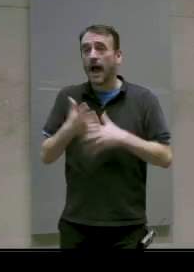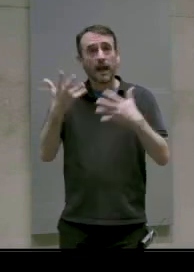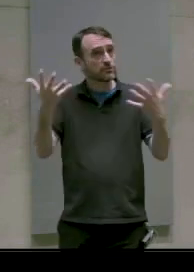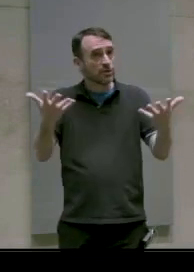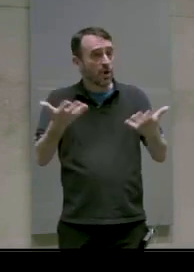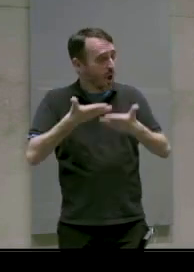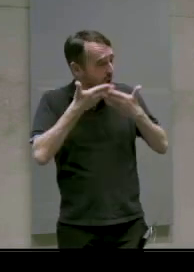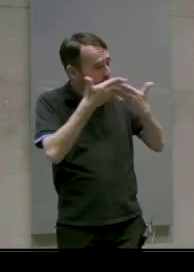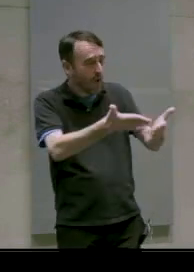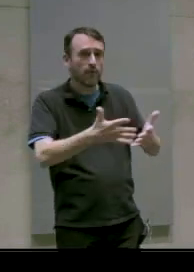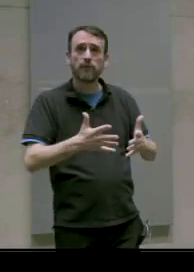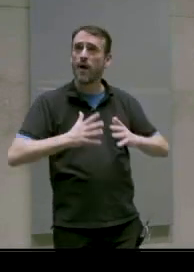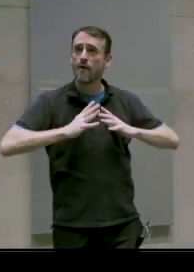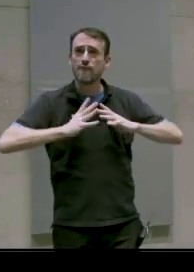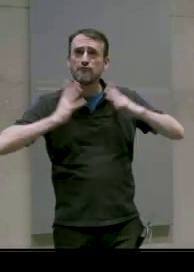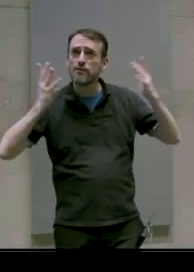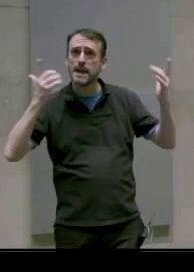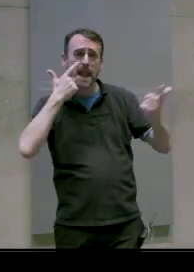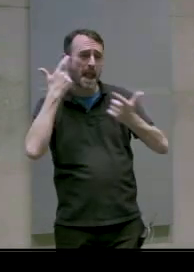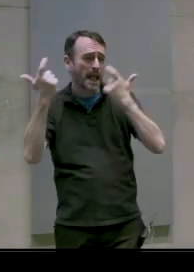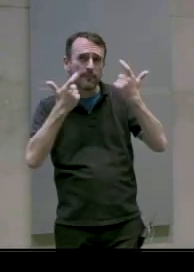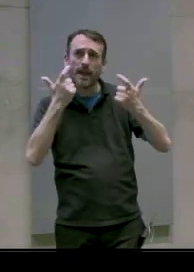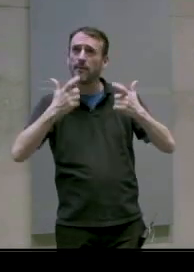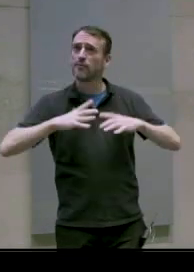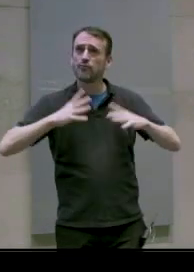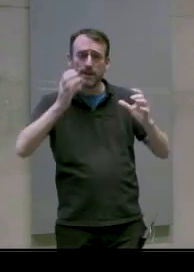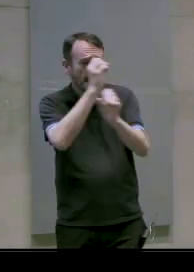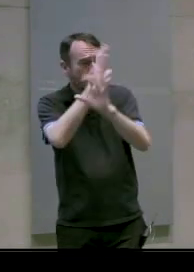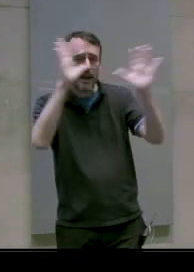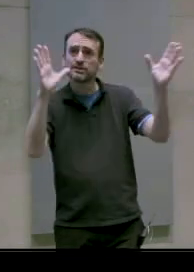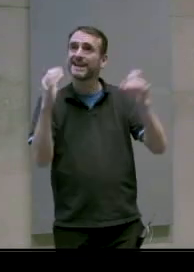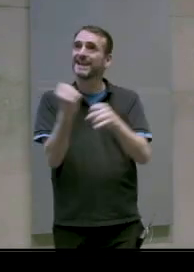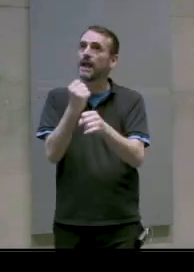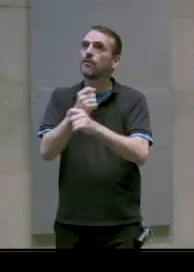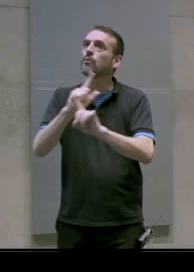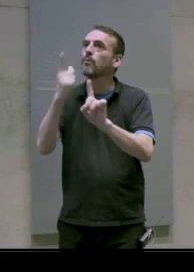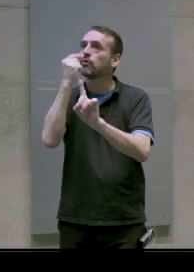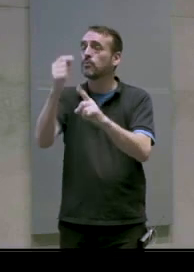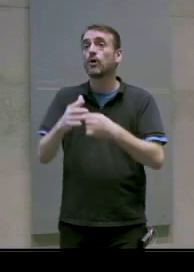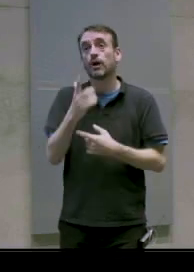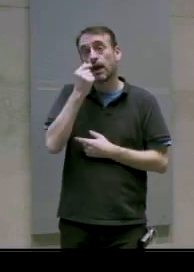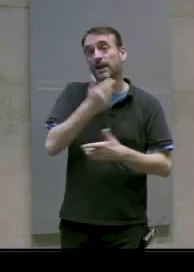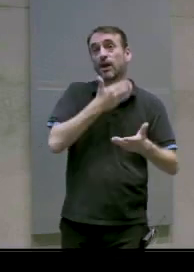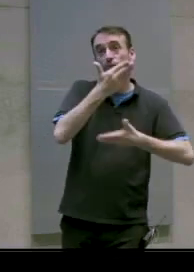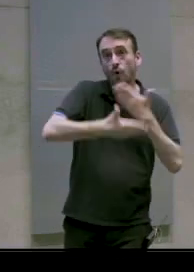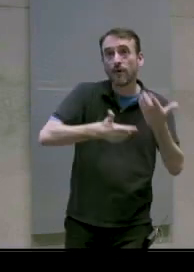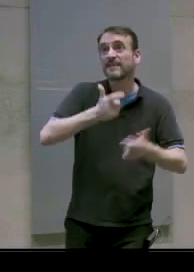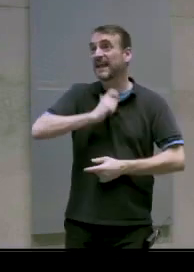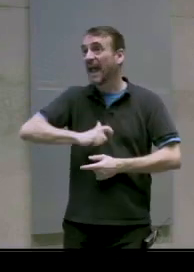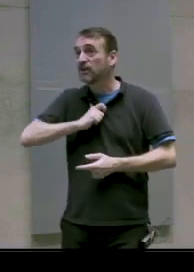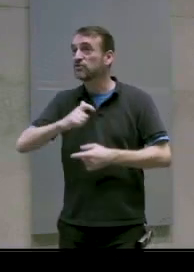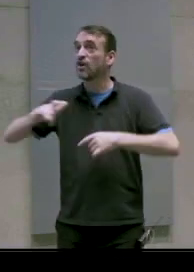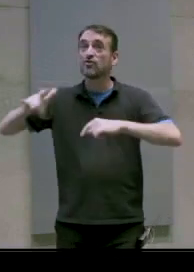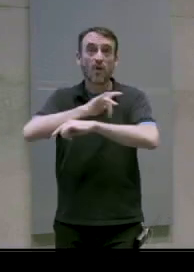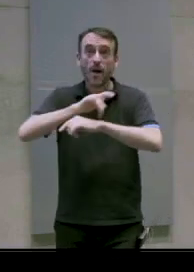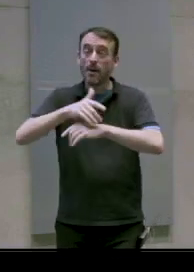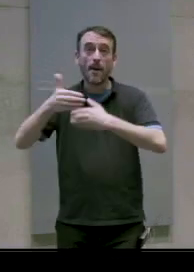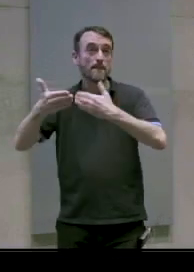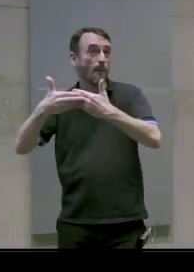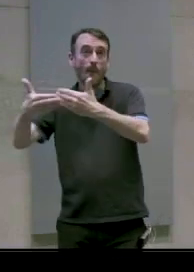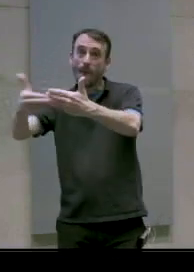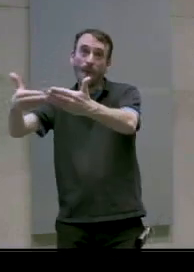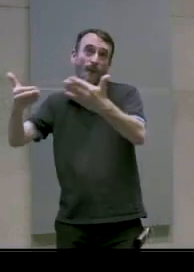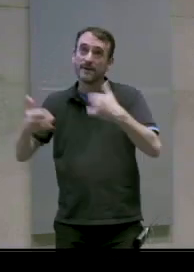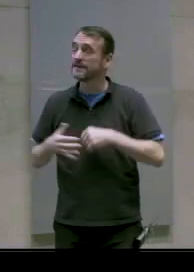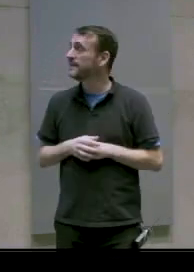experiment and reimagine what games can be. This includes stories, characters, genres, and beyond. Here, we also encourage